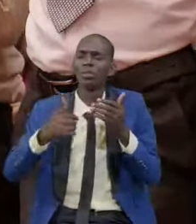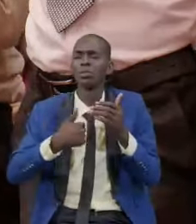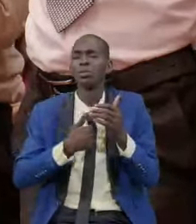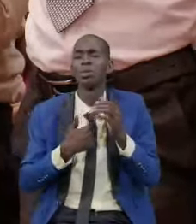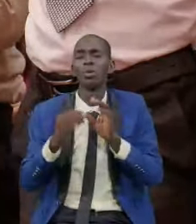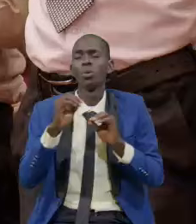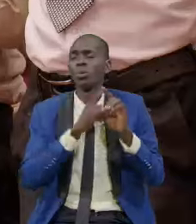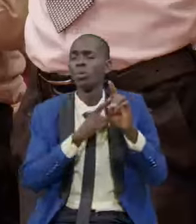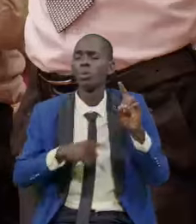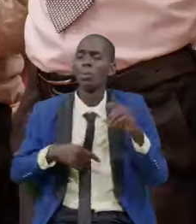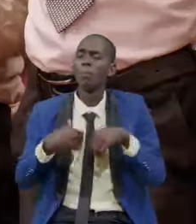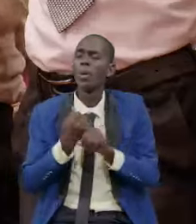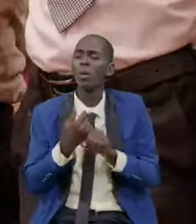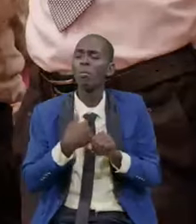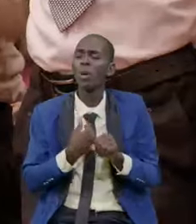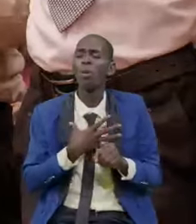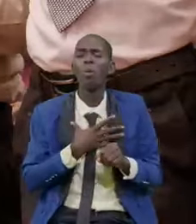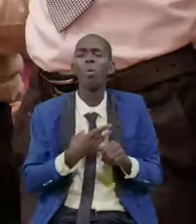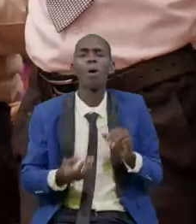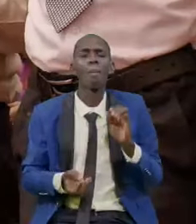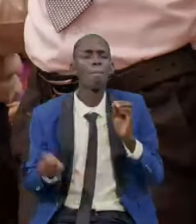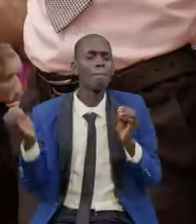make me whiter than snow.